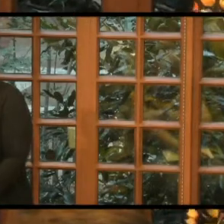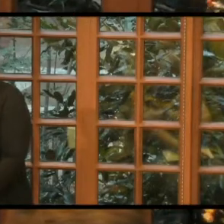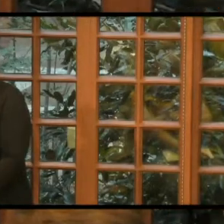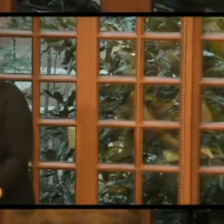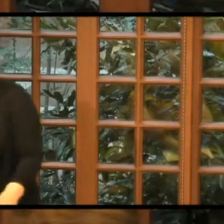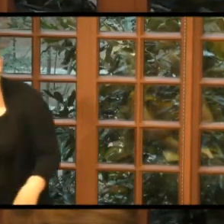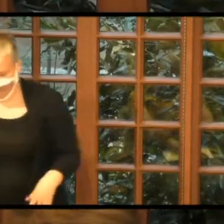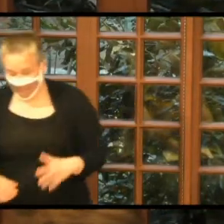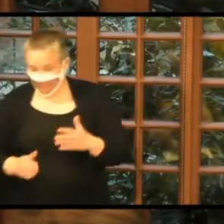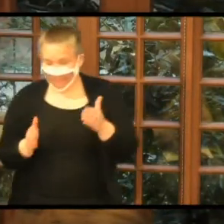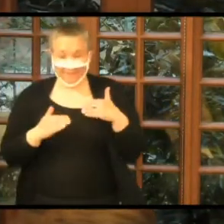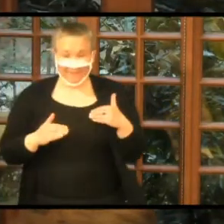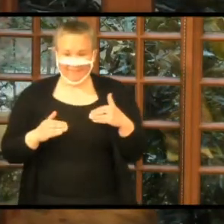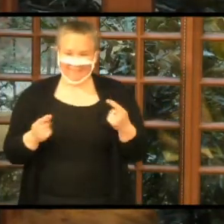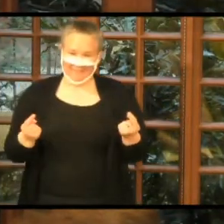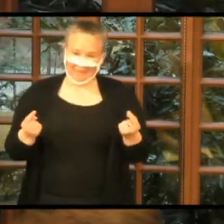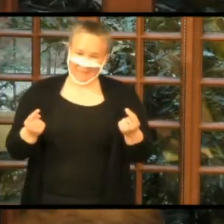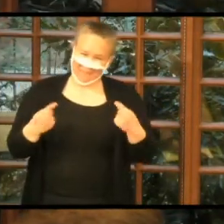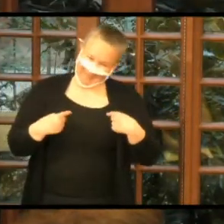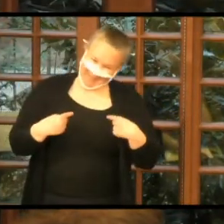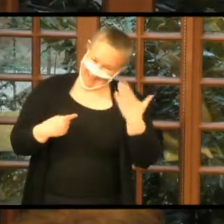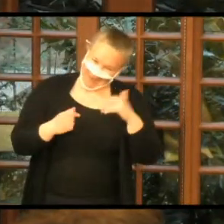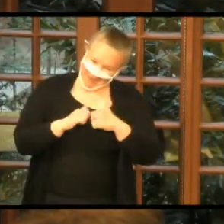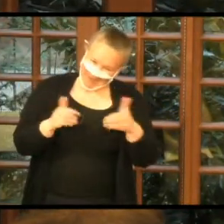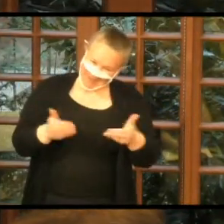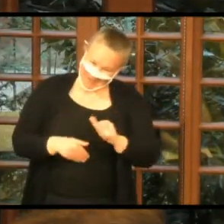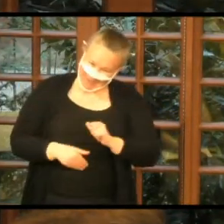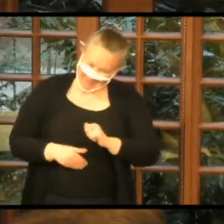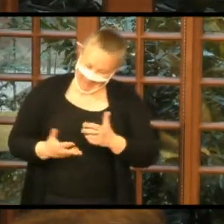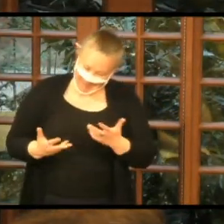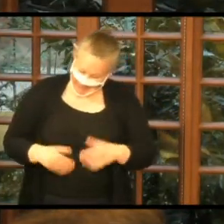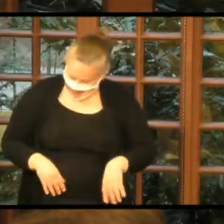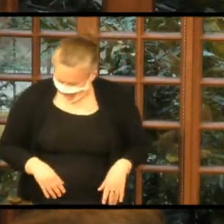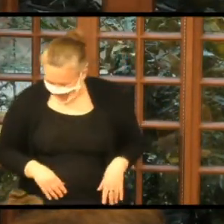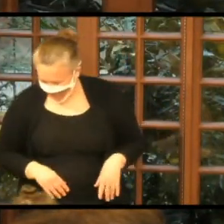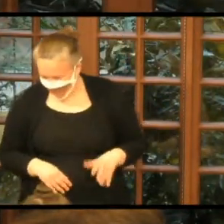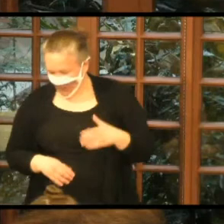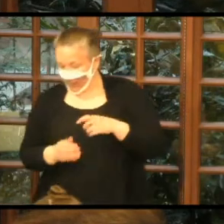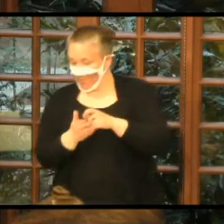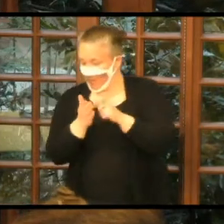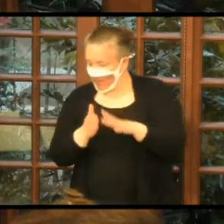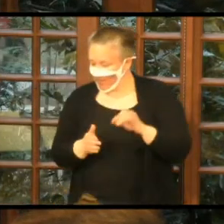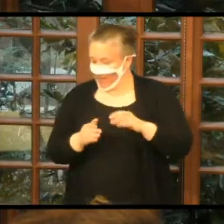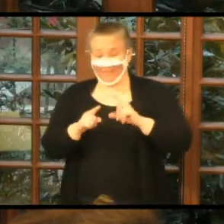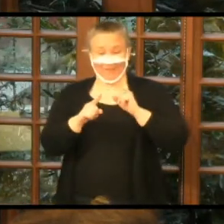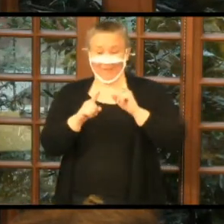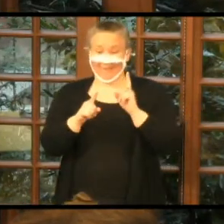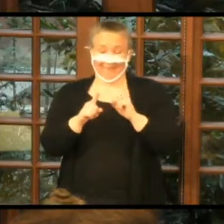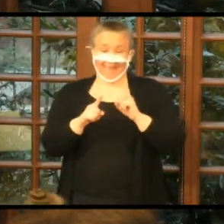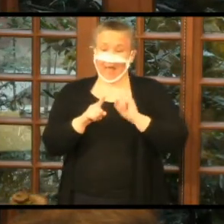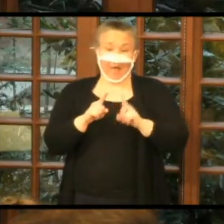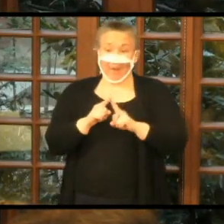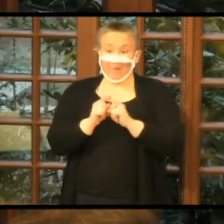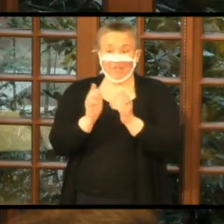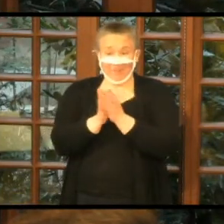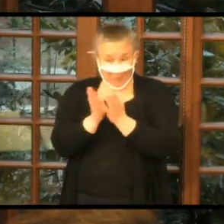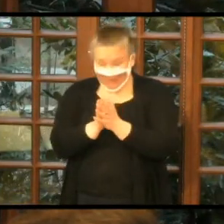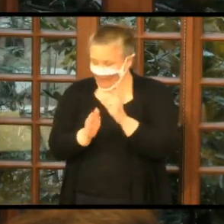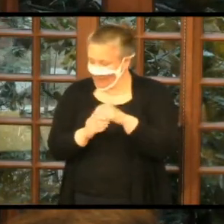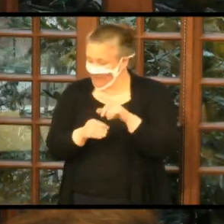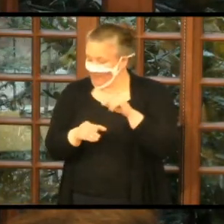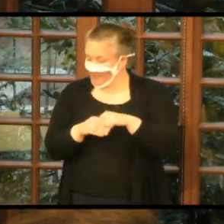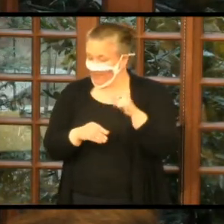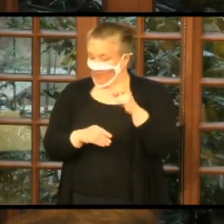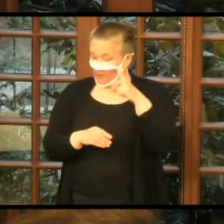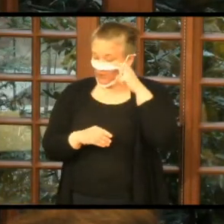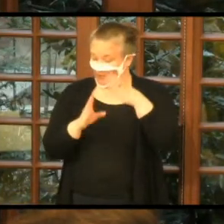So the next reader is me. I don't know how to introduce myself. I'm the author of a bunch of books, including In the Dream